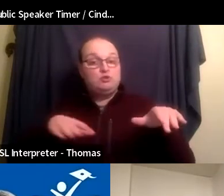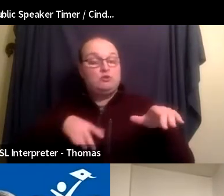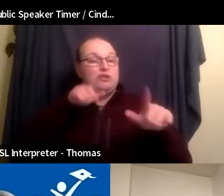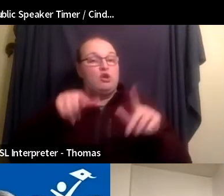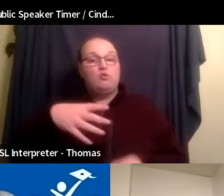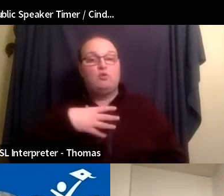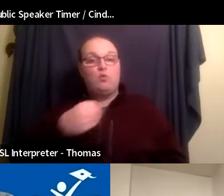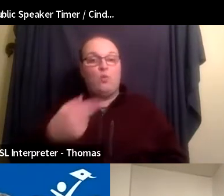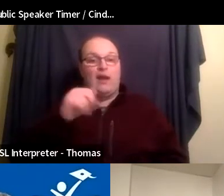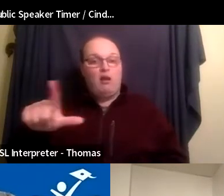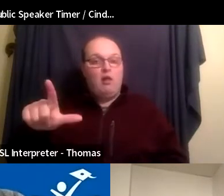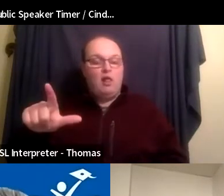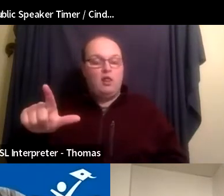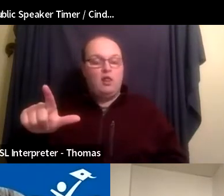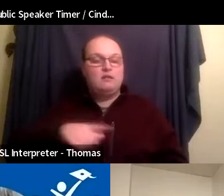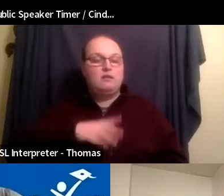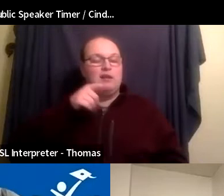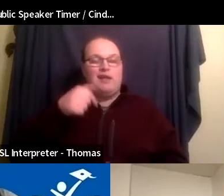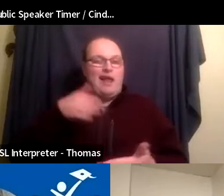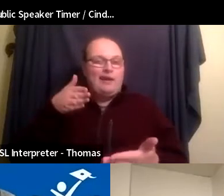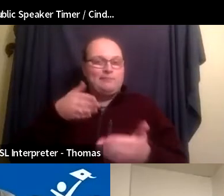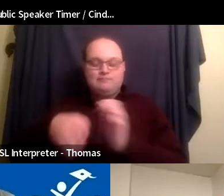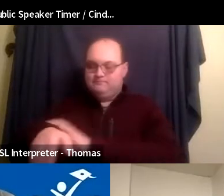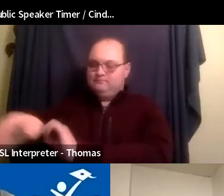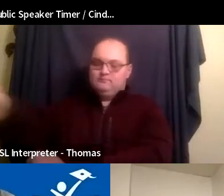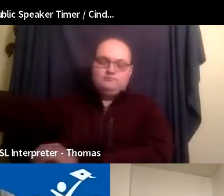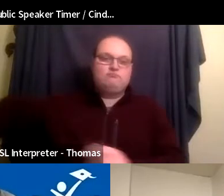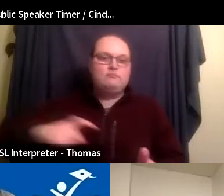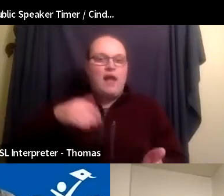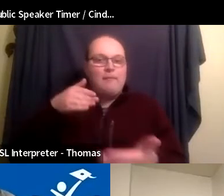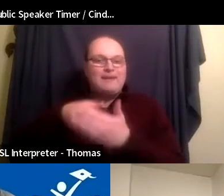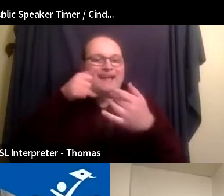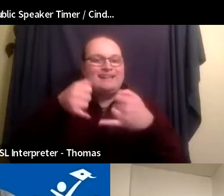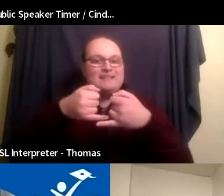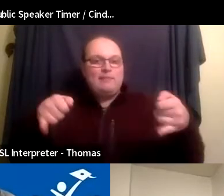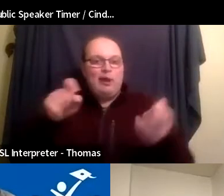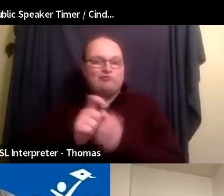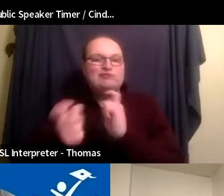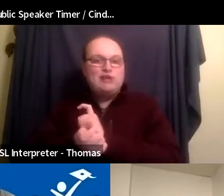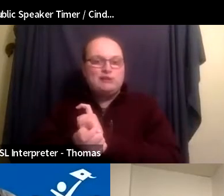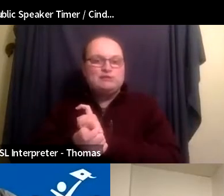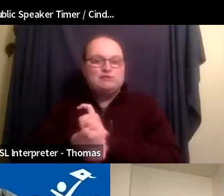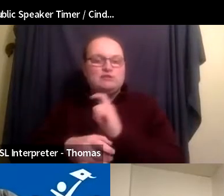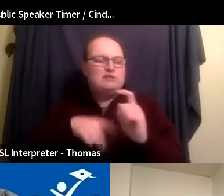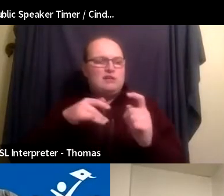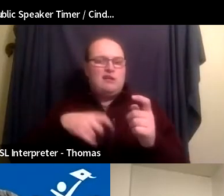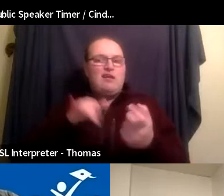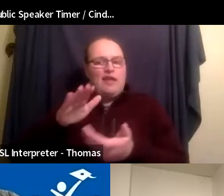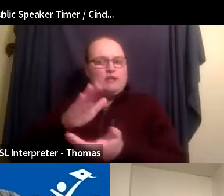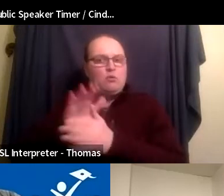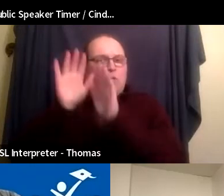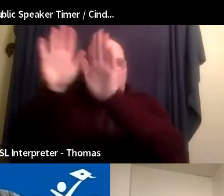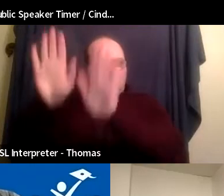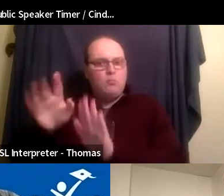Whitehall, and I'm against the boundary change. I feel like the school is a great school for